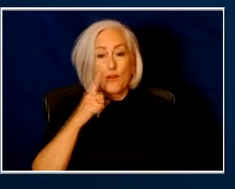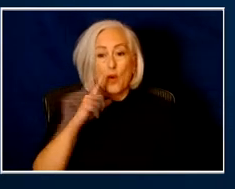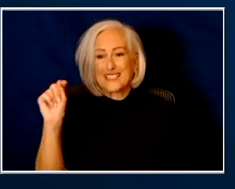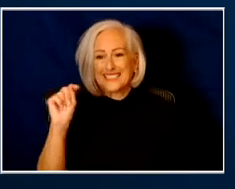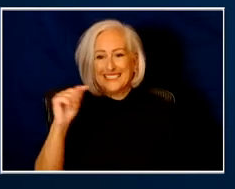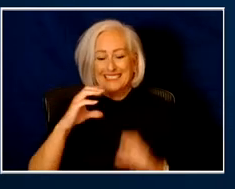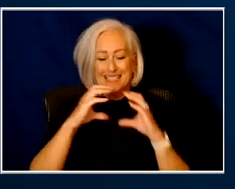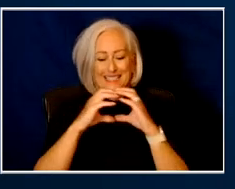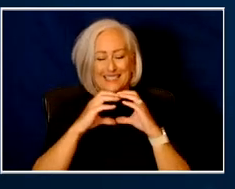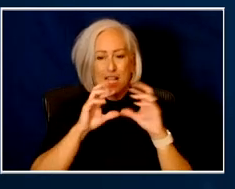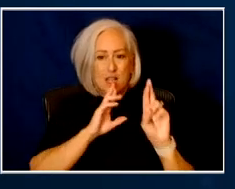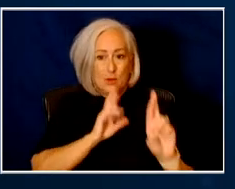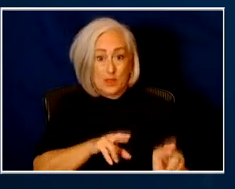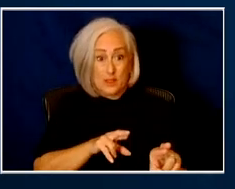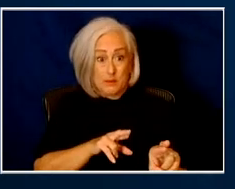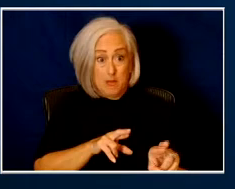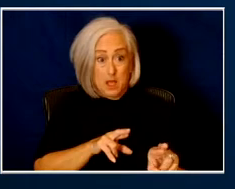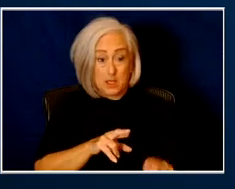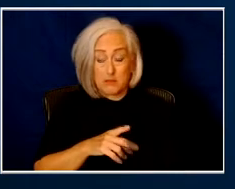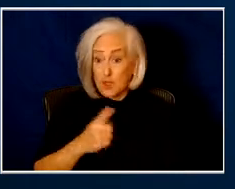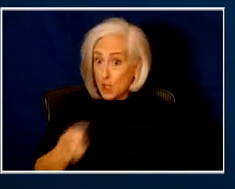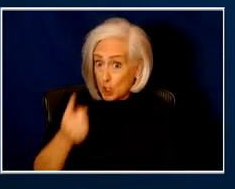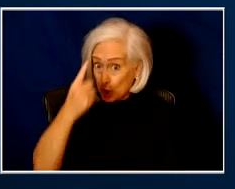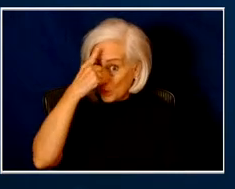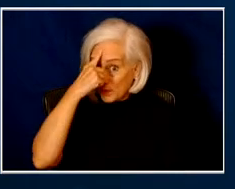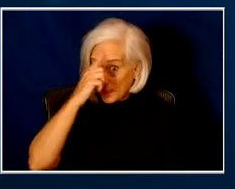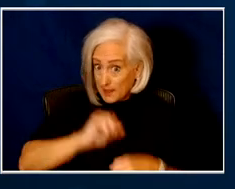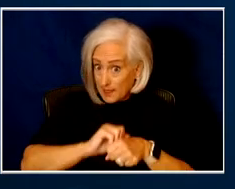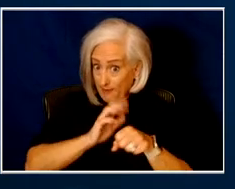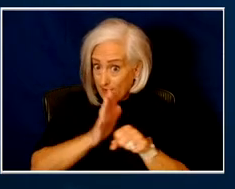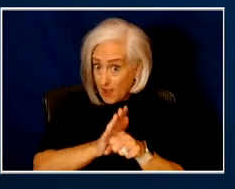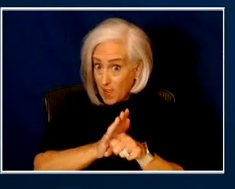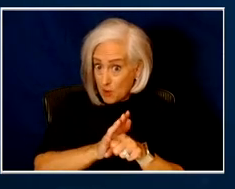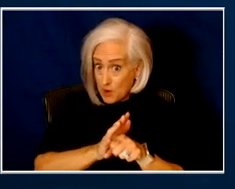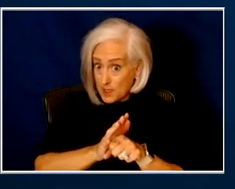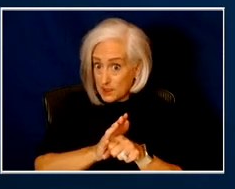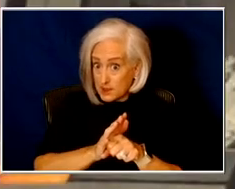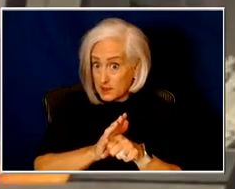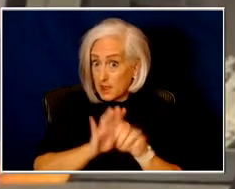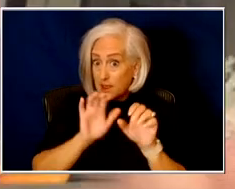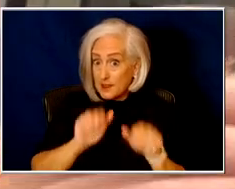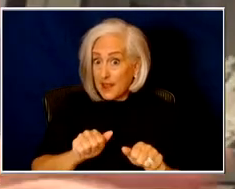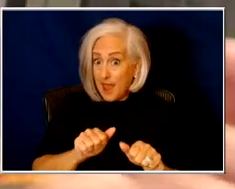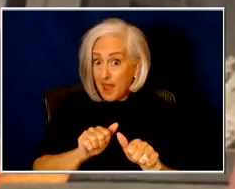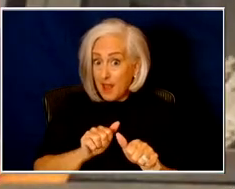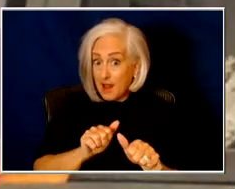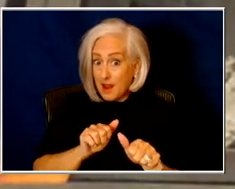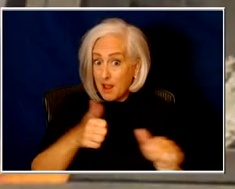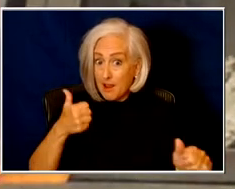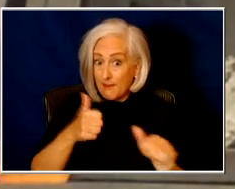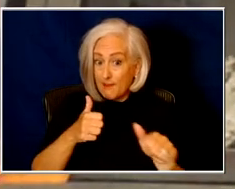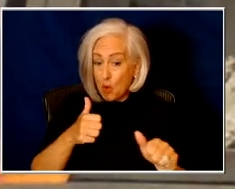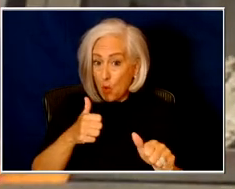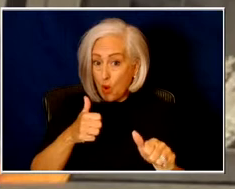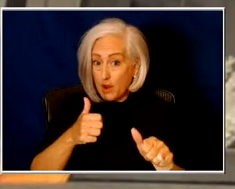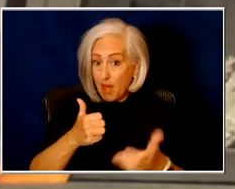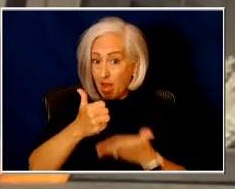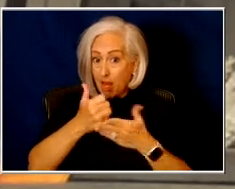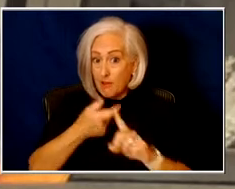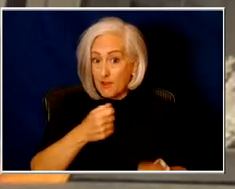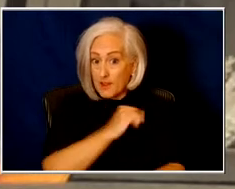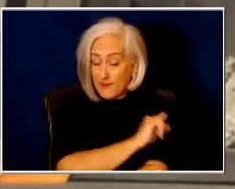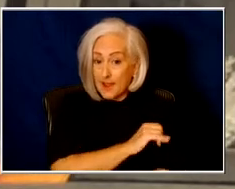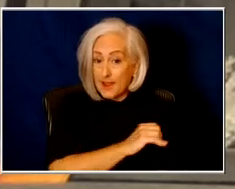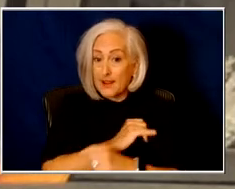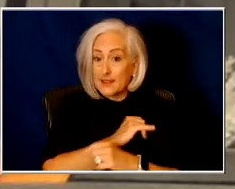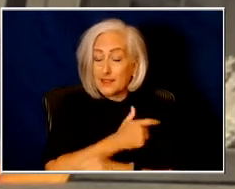so is the virus becoming resistant to the vaccine so so yes and no and this is where the Nuance comes in